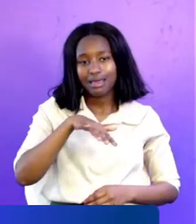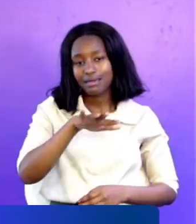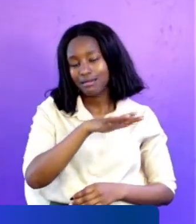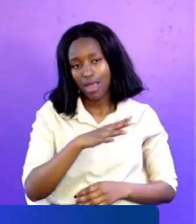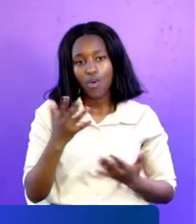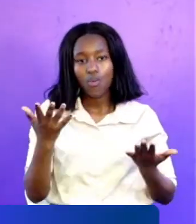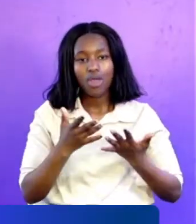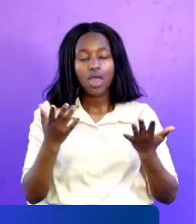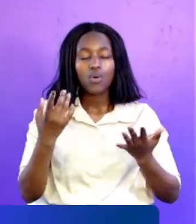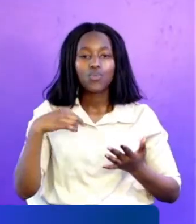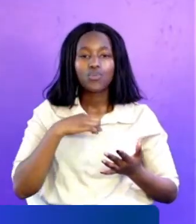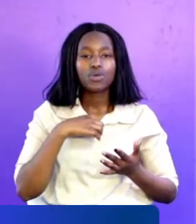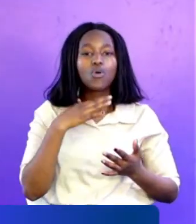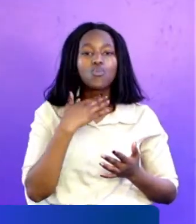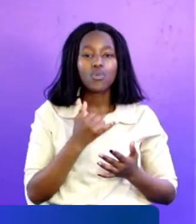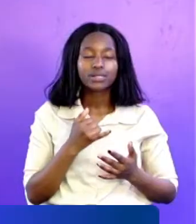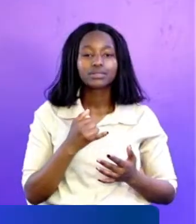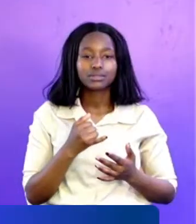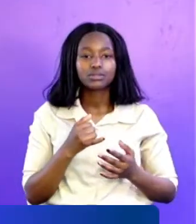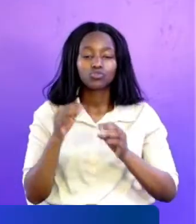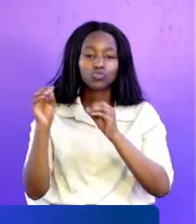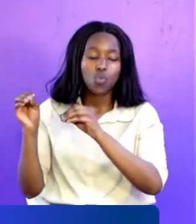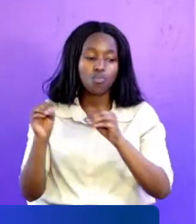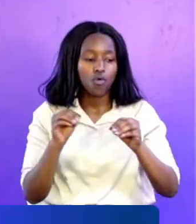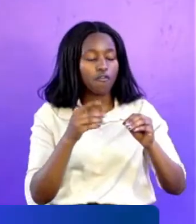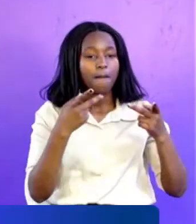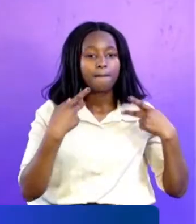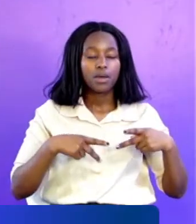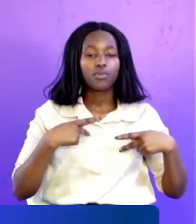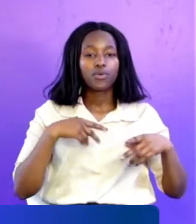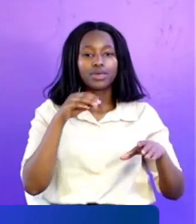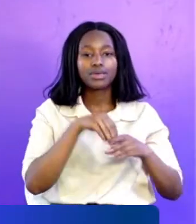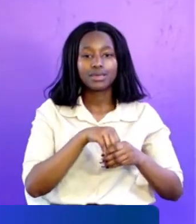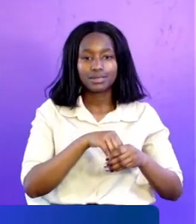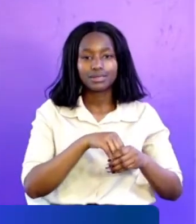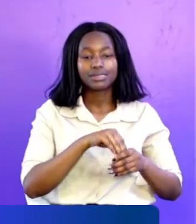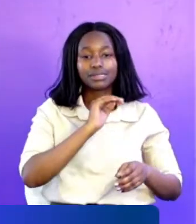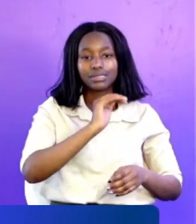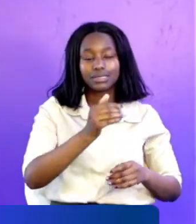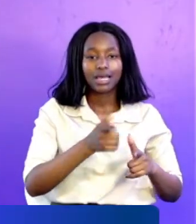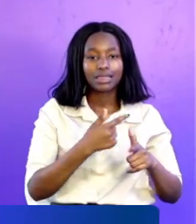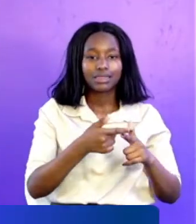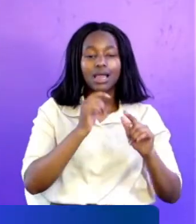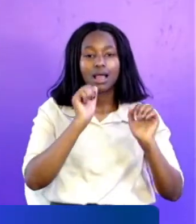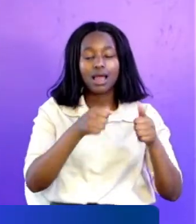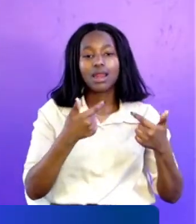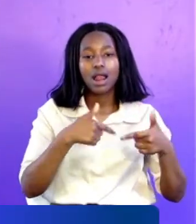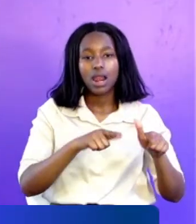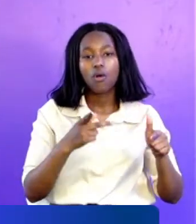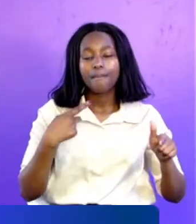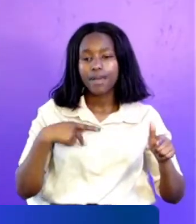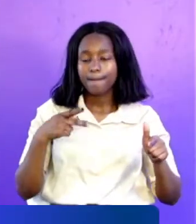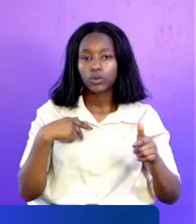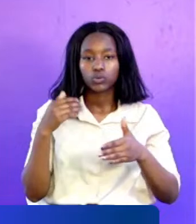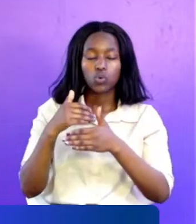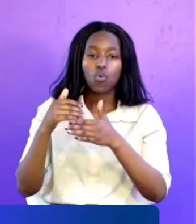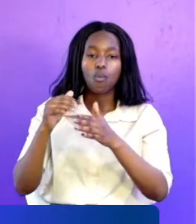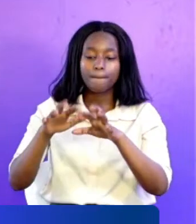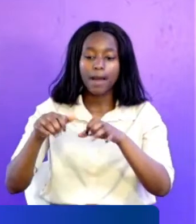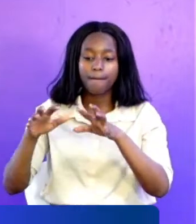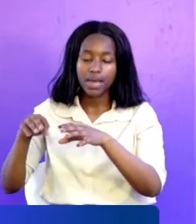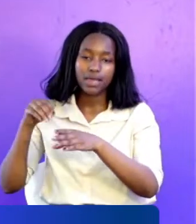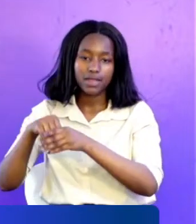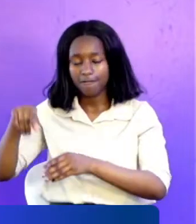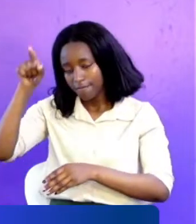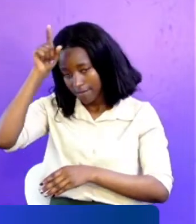areas for agriculture among other activities, Yeah. for us now we are getting the other way around. We are getting it wrong. There are so many things which are